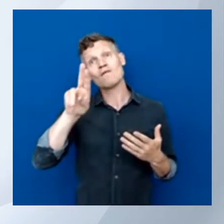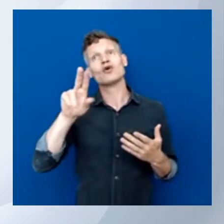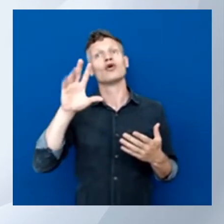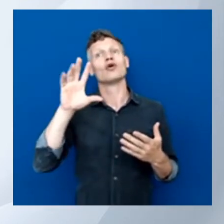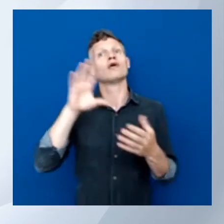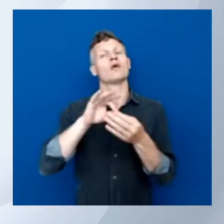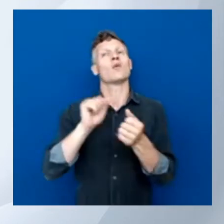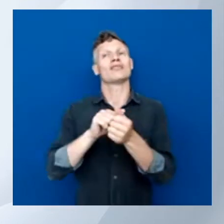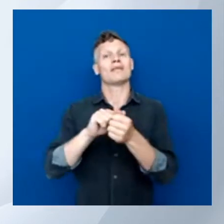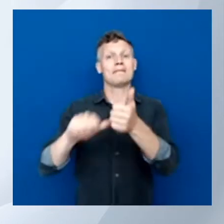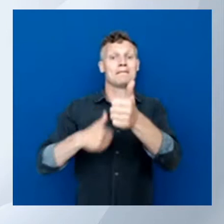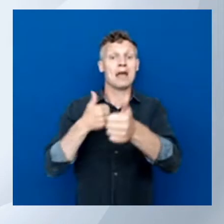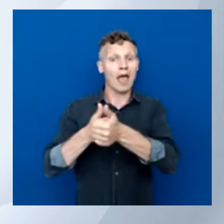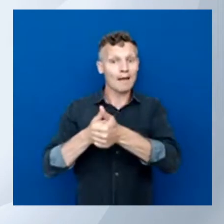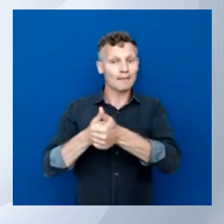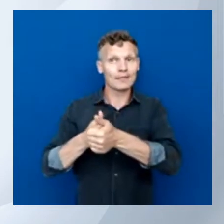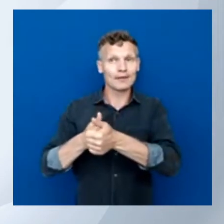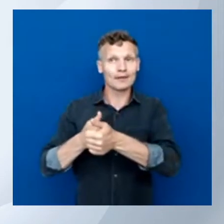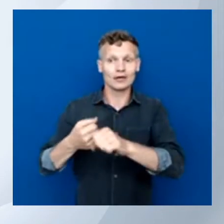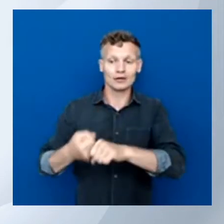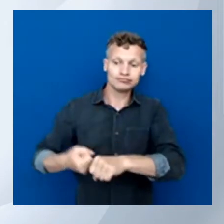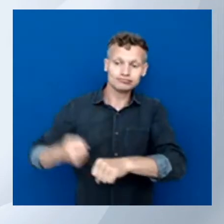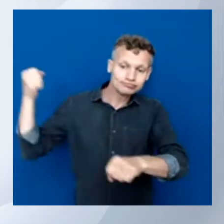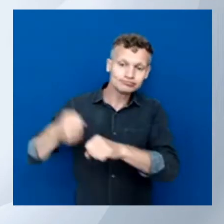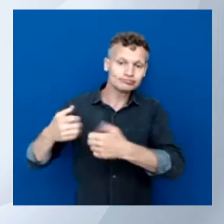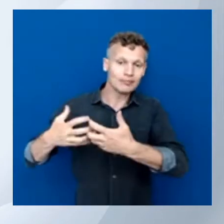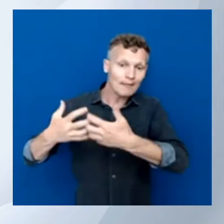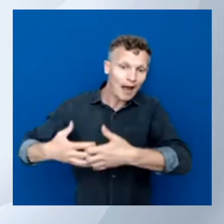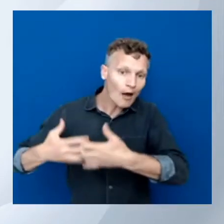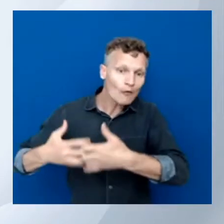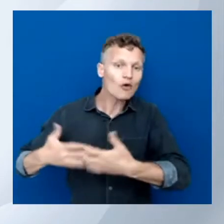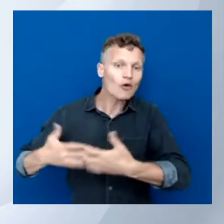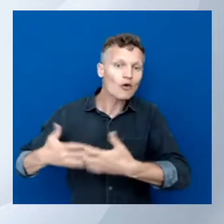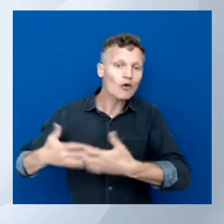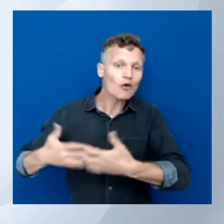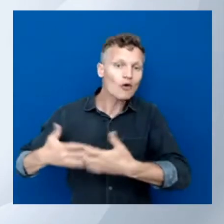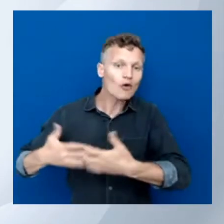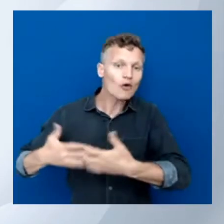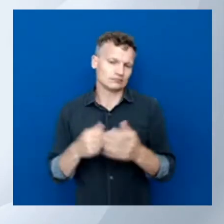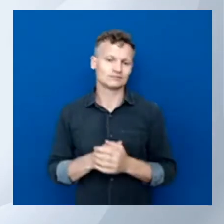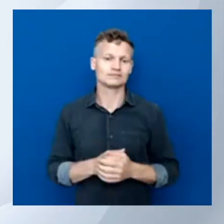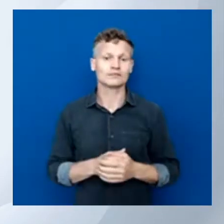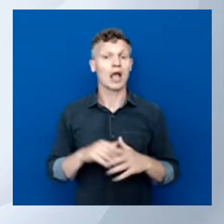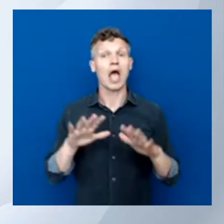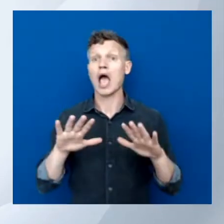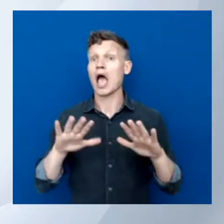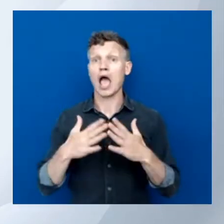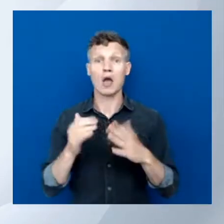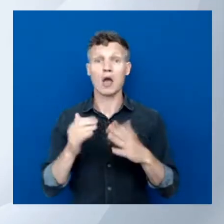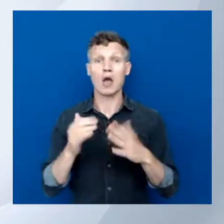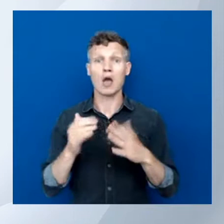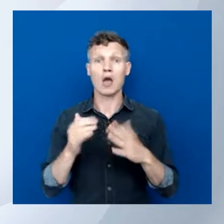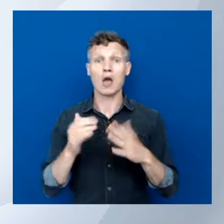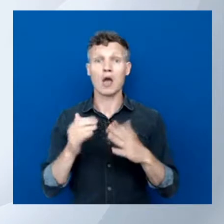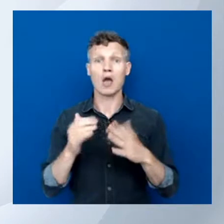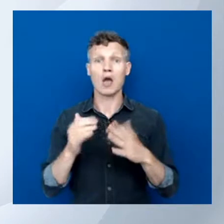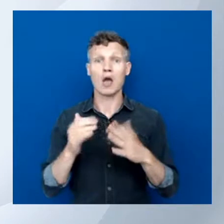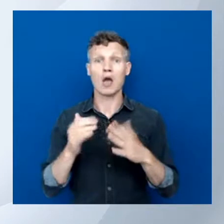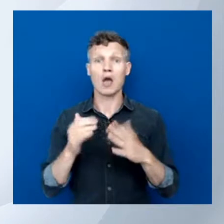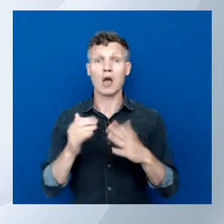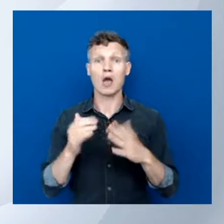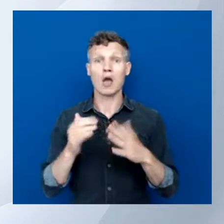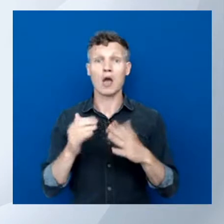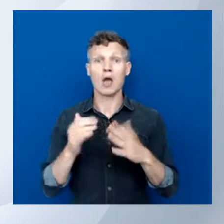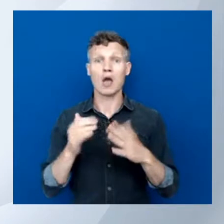generally work is you would spin up effectively the exact same infrastructure in 2 different regions, and you would maintain those